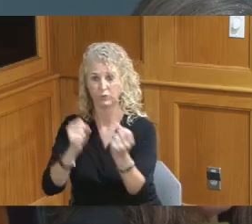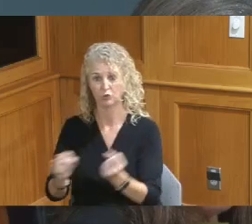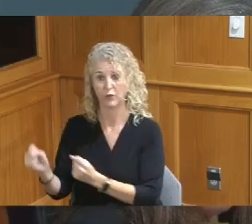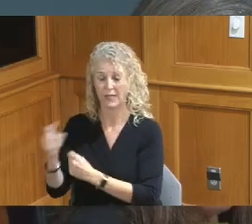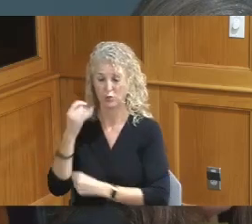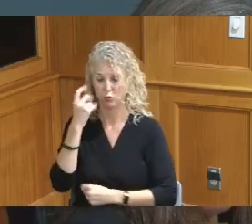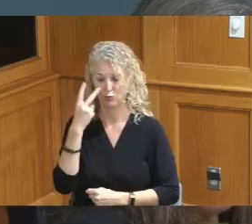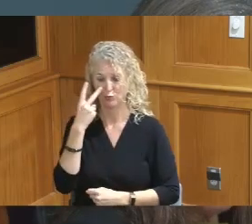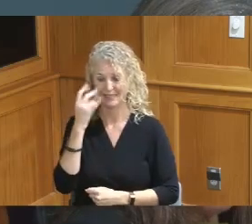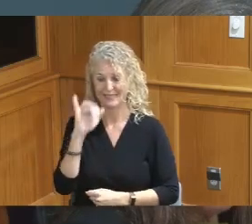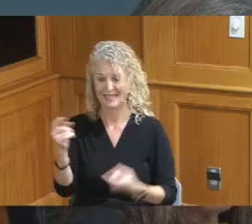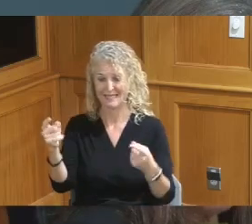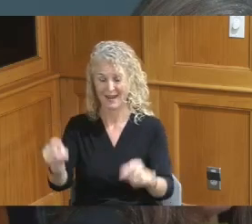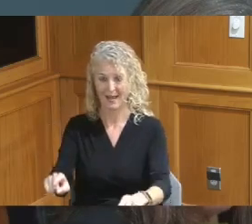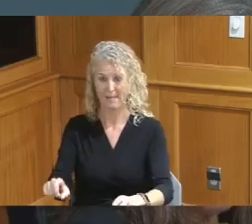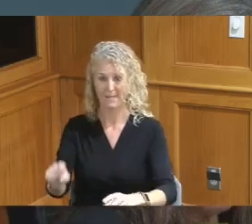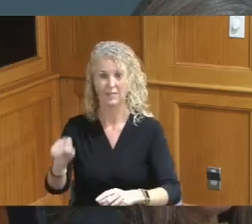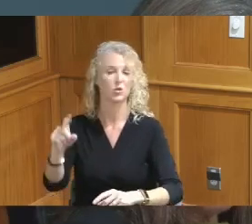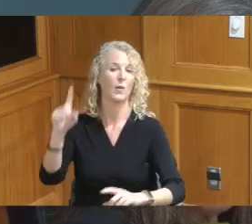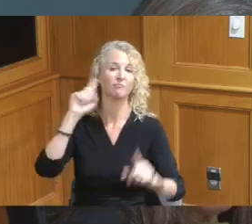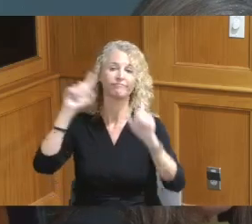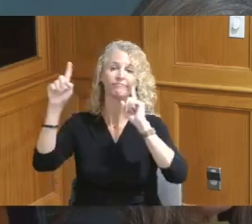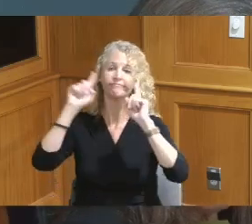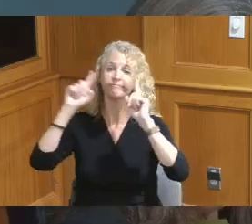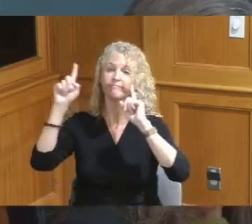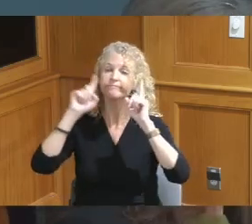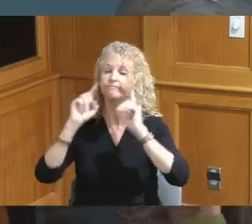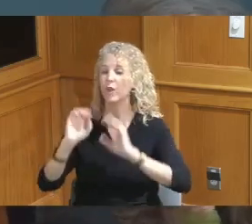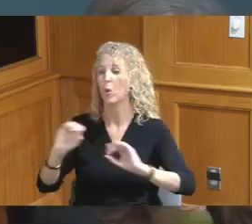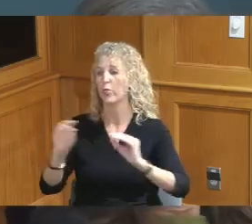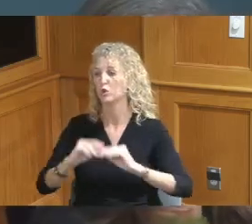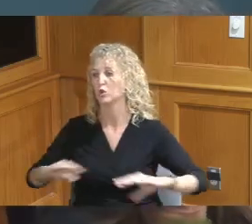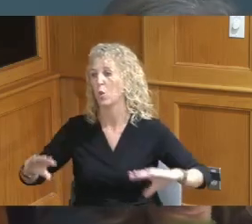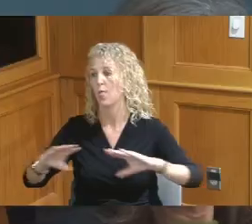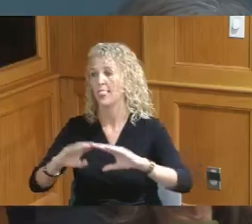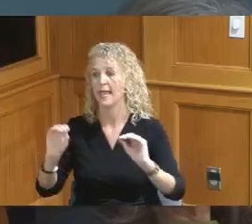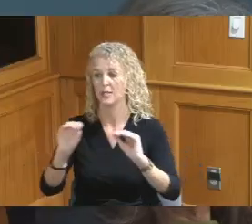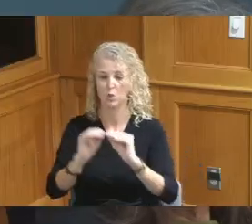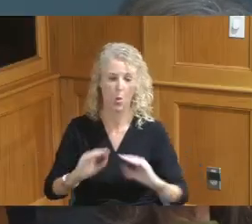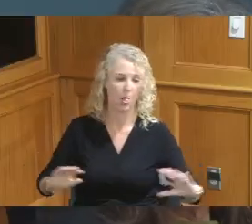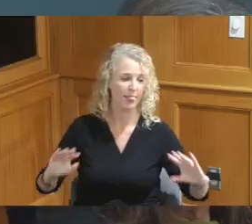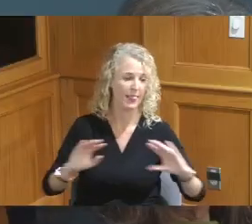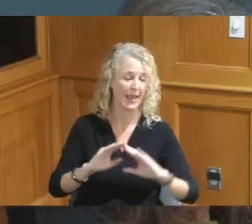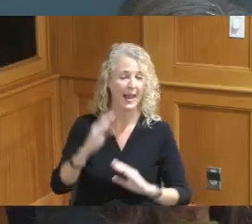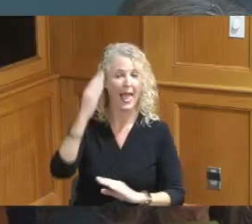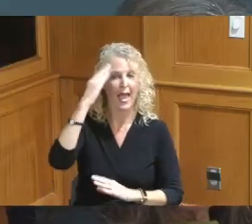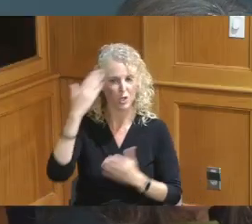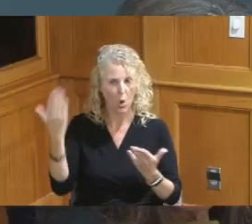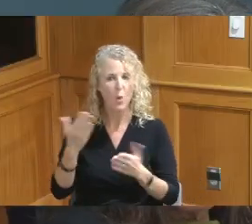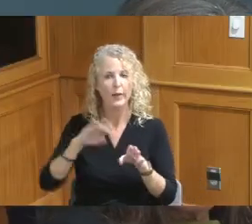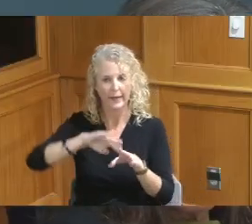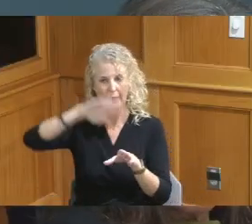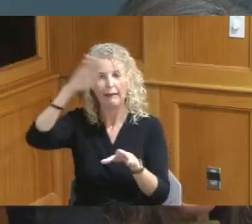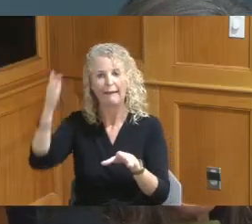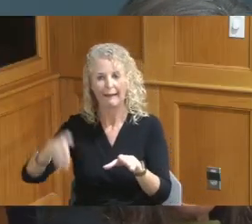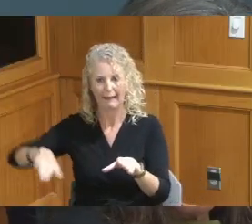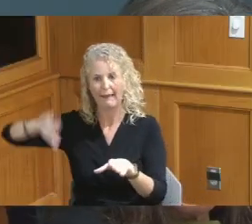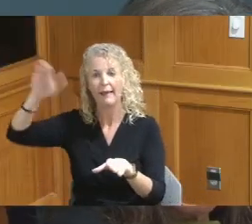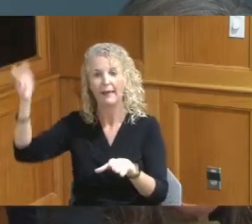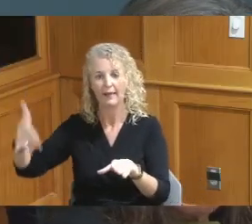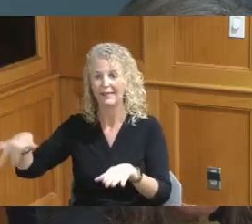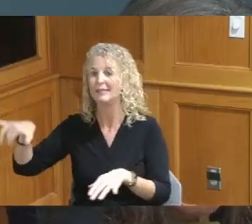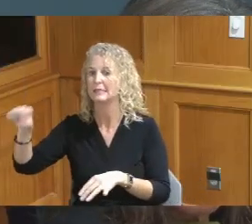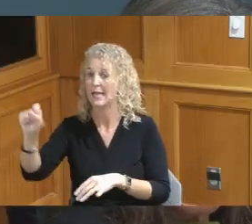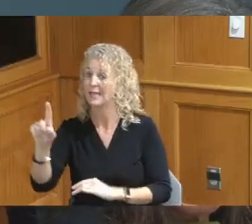that happen. And so when I keep hearing about there's no land, and I know we're hilly, we're known for being hilly,